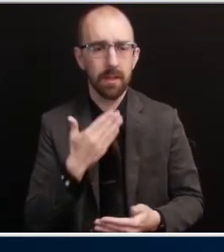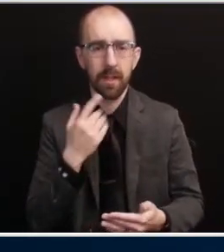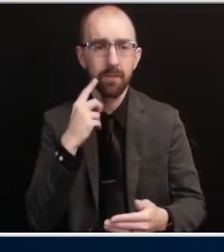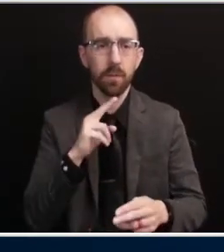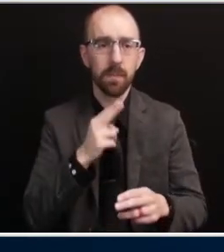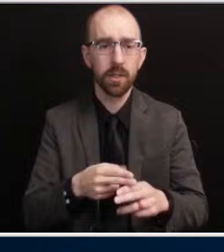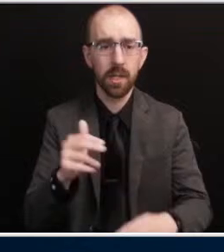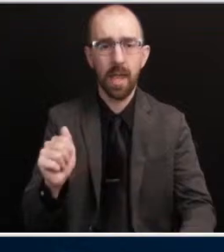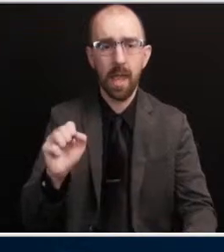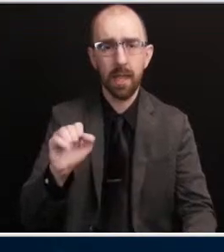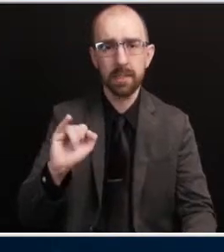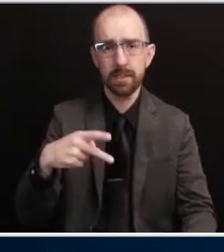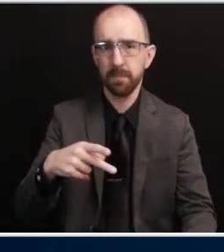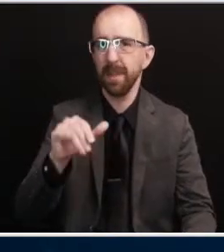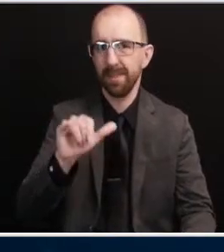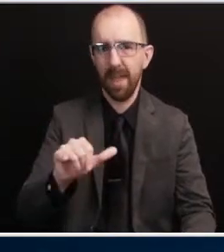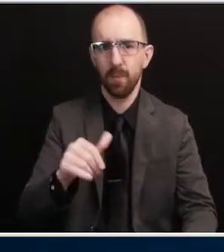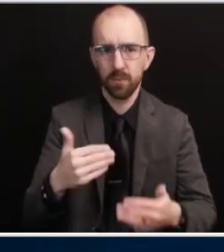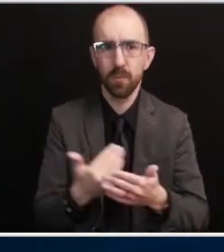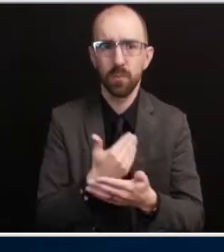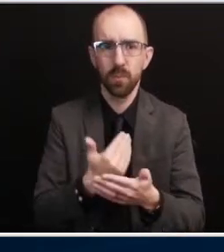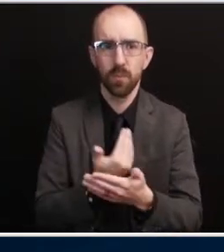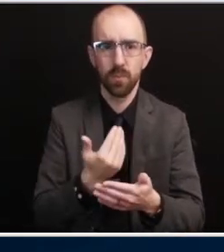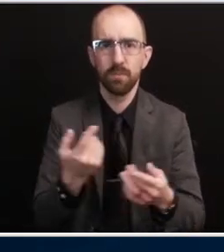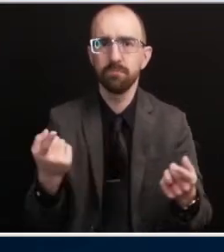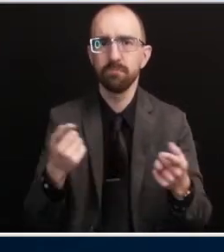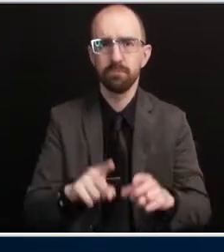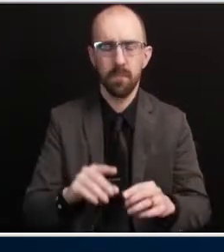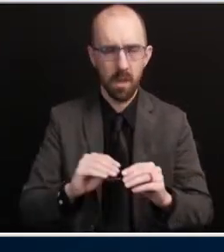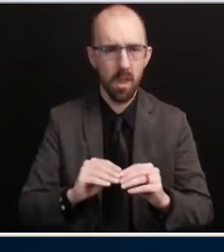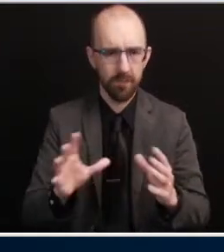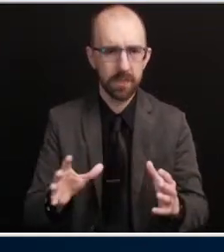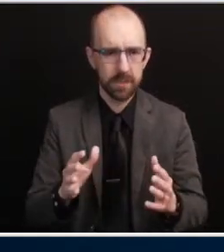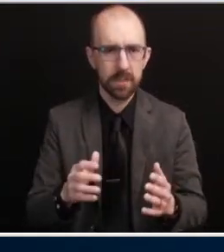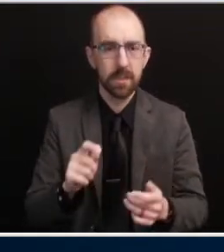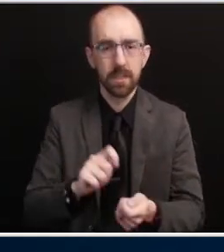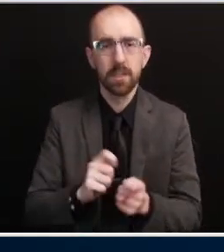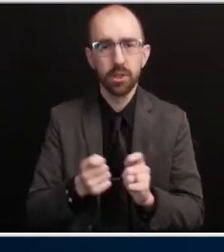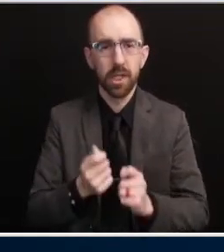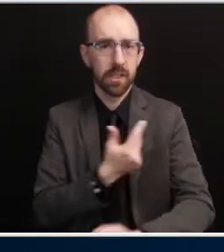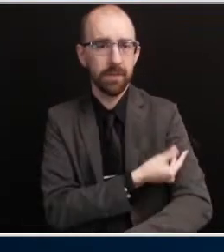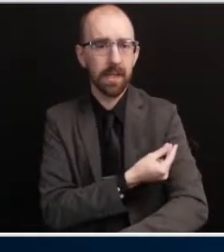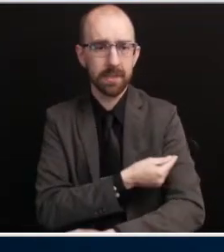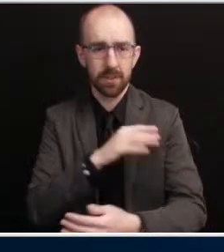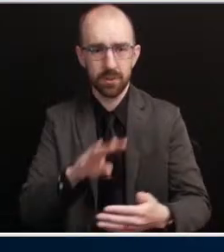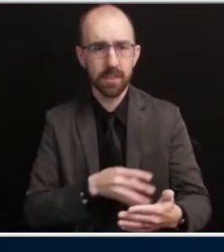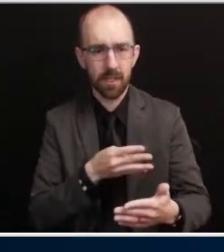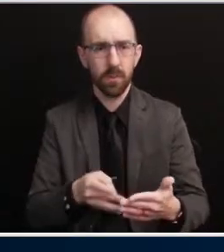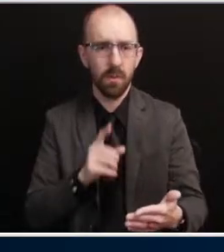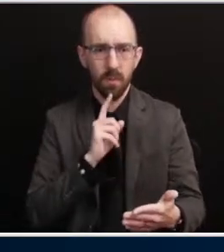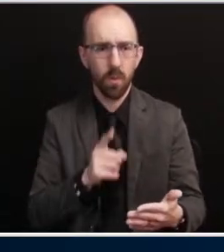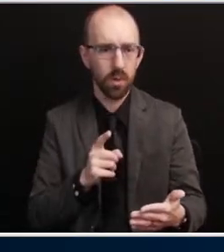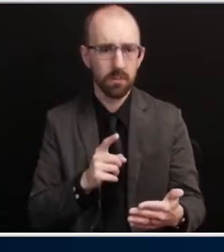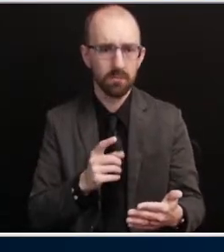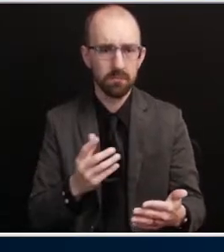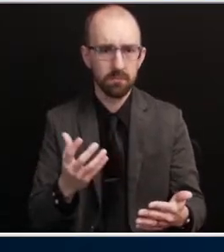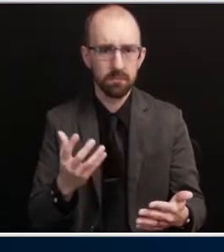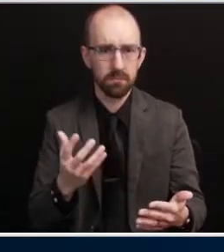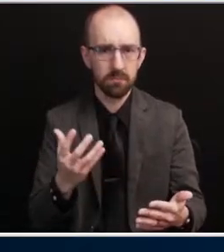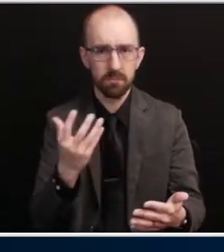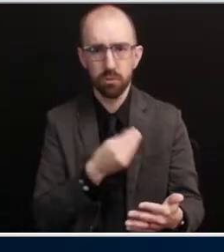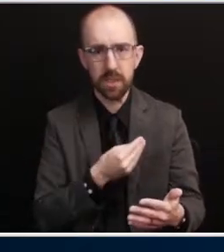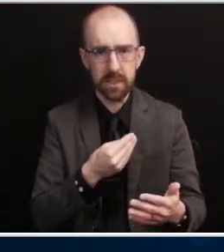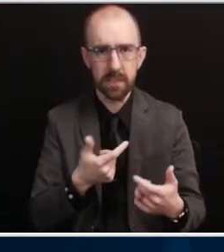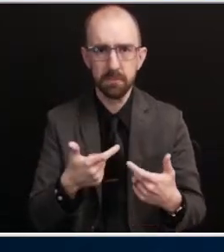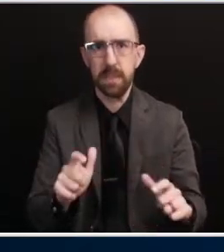that was a new development, and obviously the changes to the vaccination schedules were quite drastic several